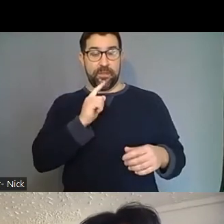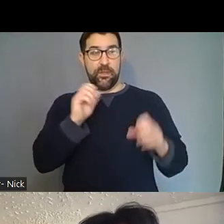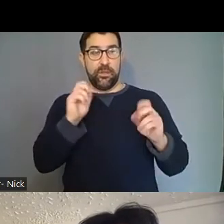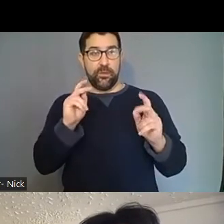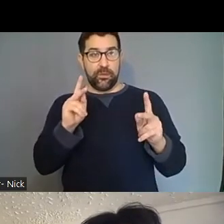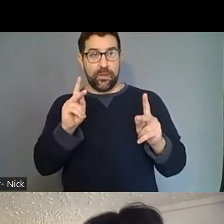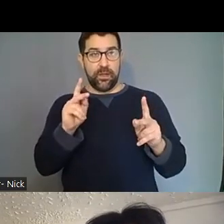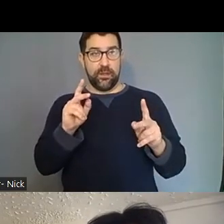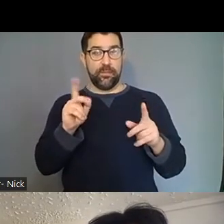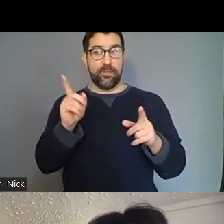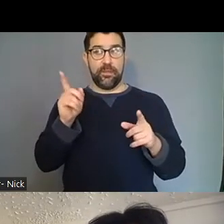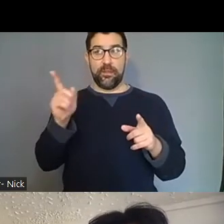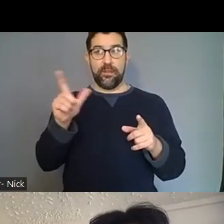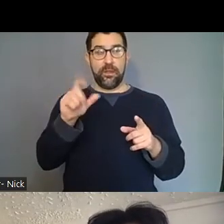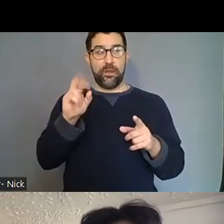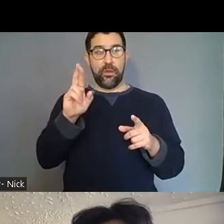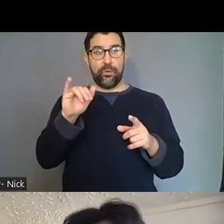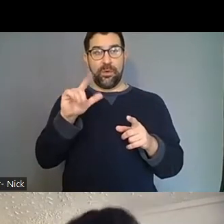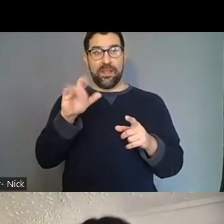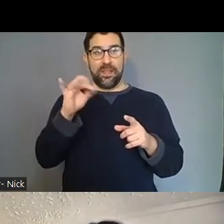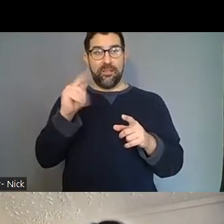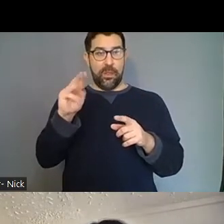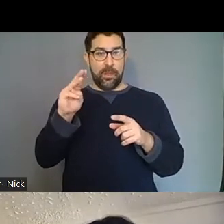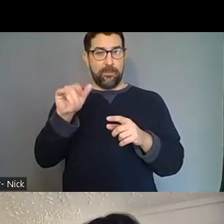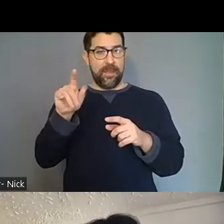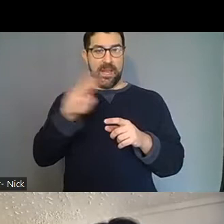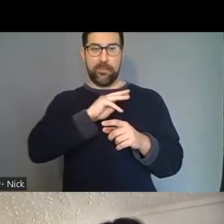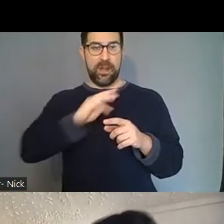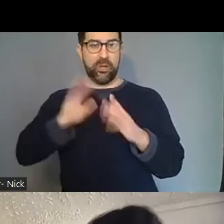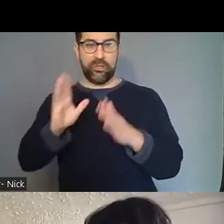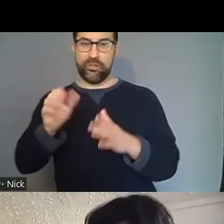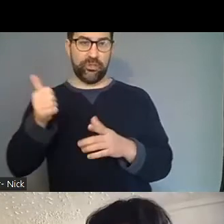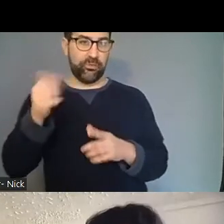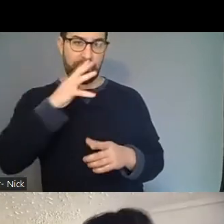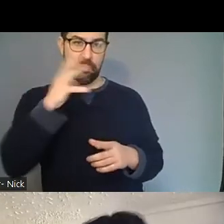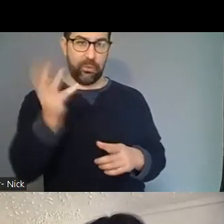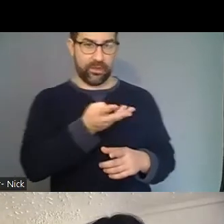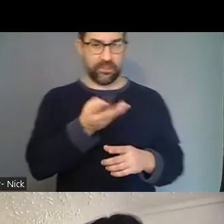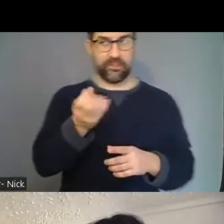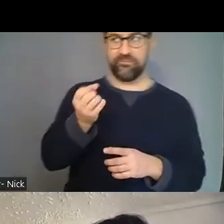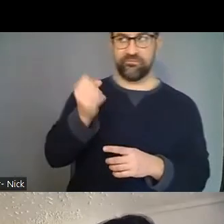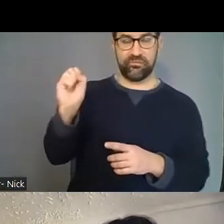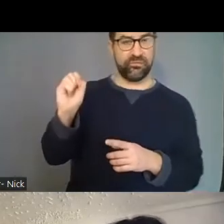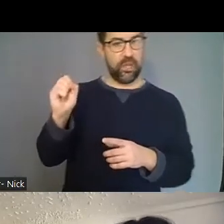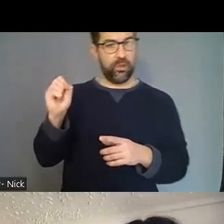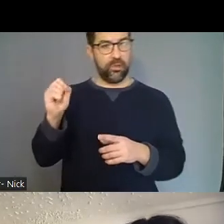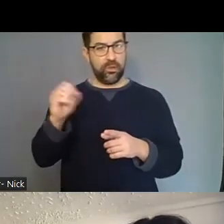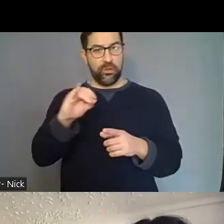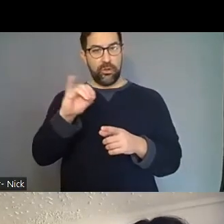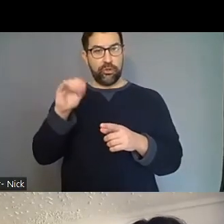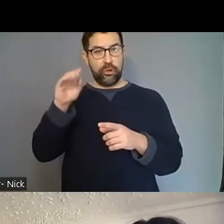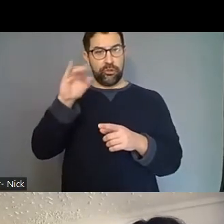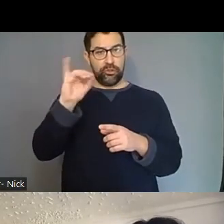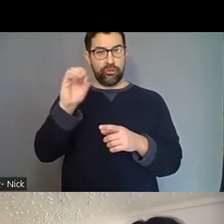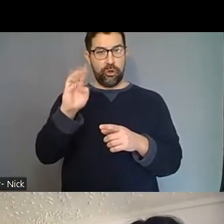won't do it, so let's do it, right? Or I think even then, like, leaders won't do it, Joe Biden won't do it, so let's do